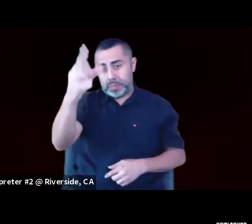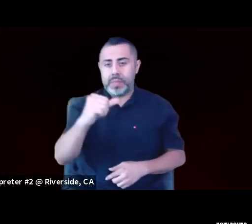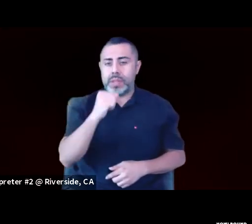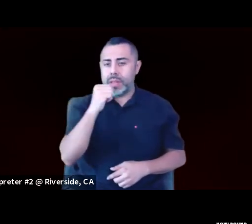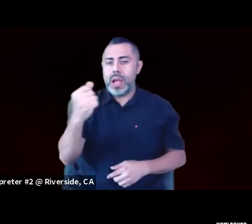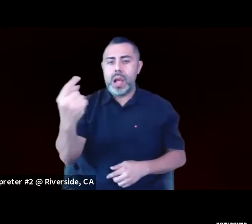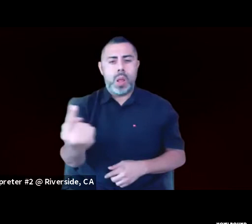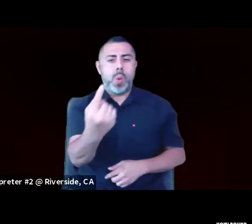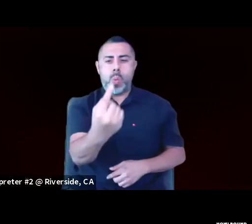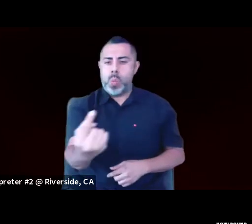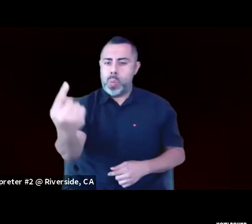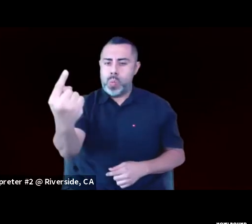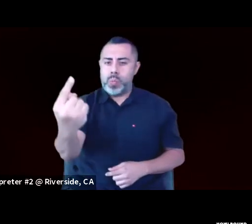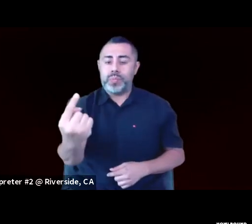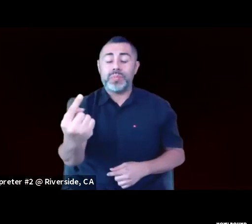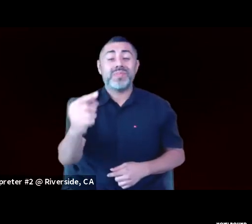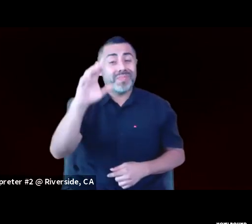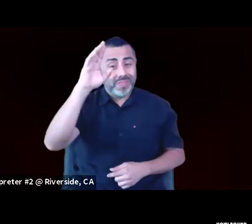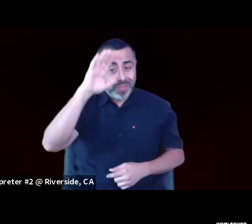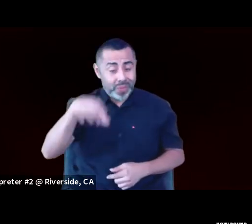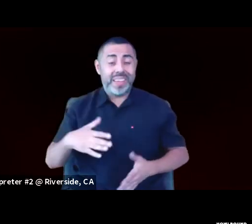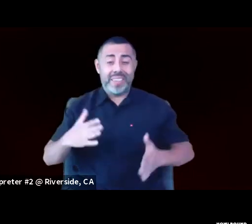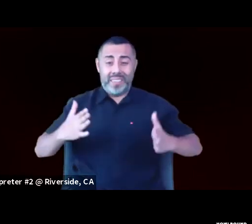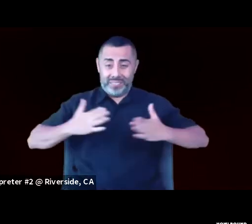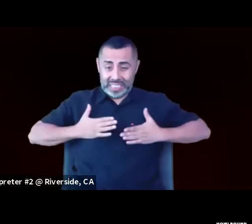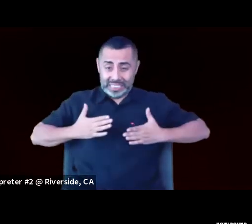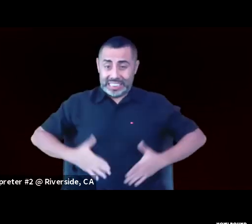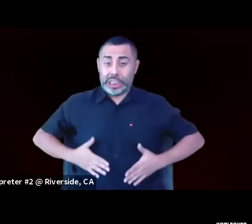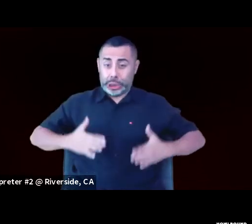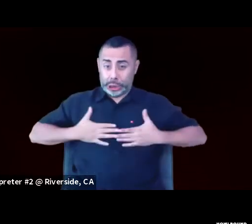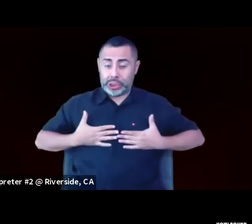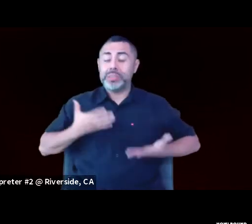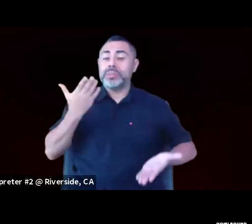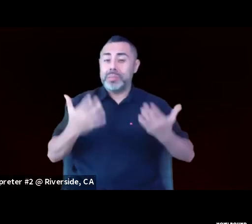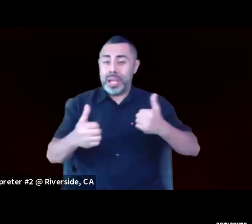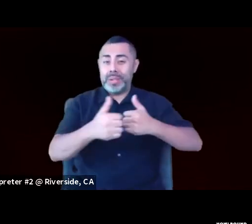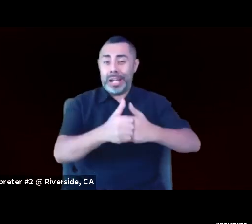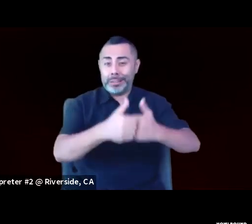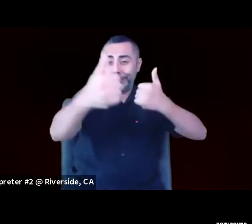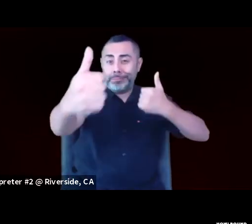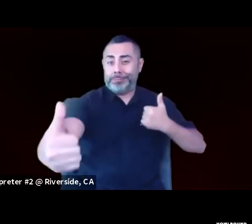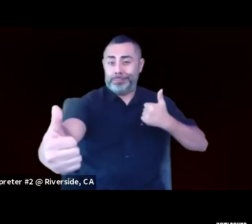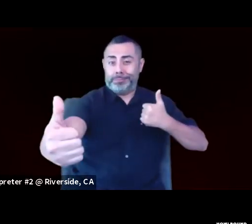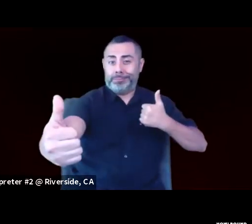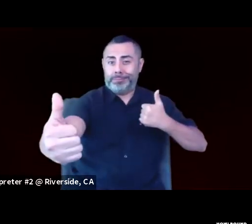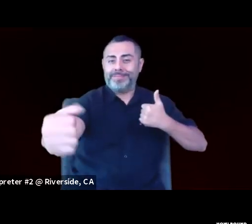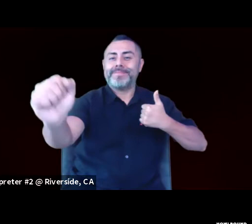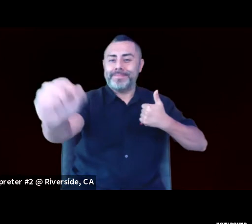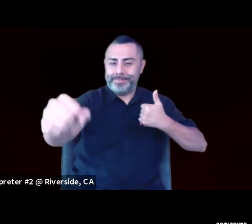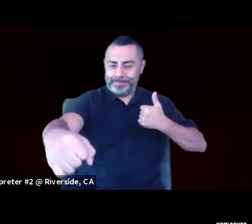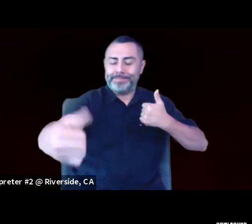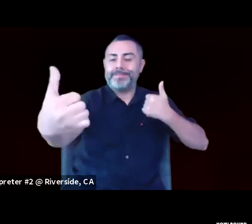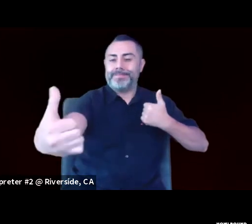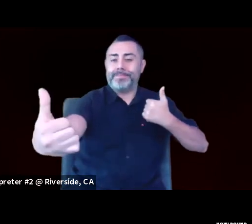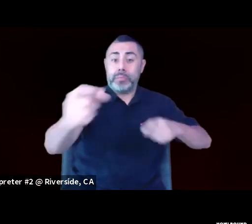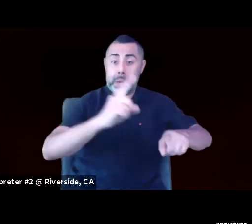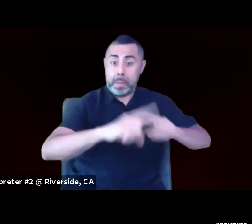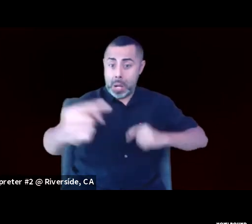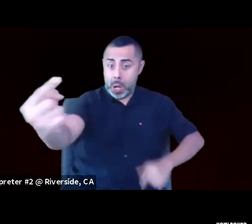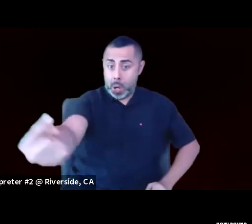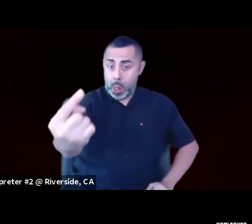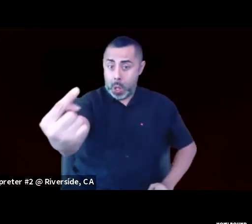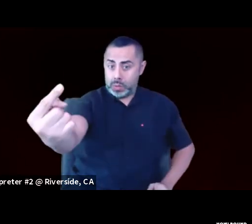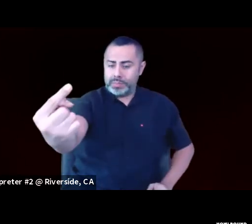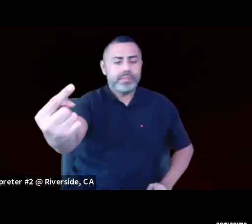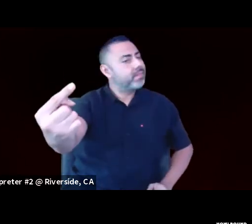You are physically distant from each other right now, but you are not alone. There are many people